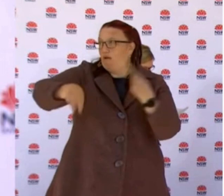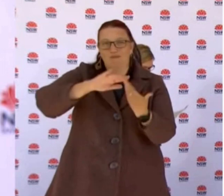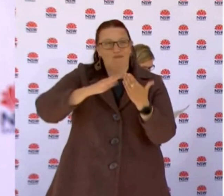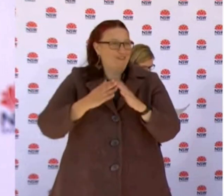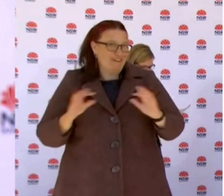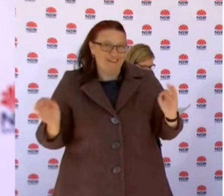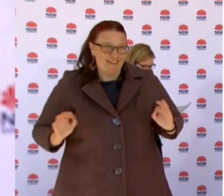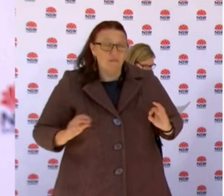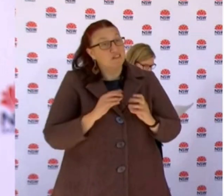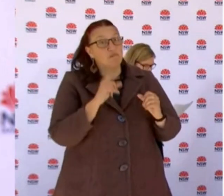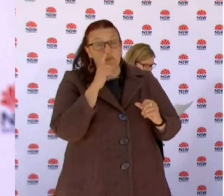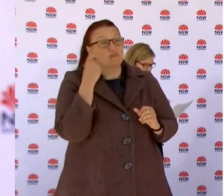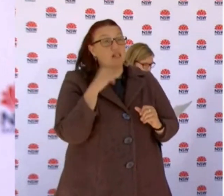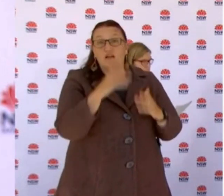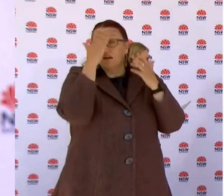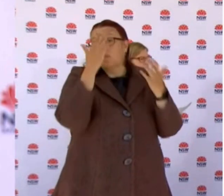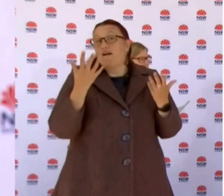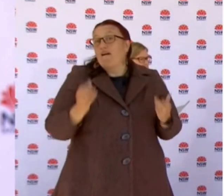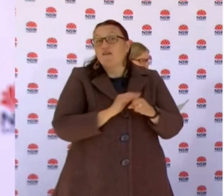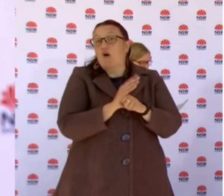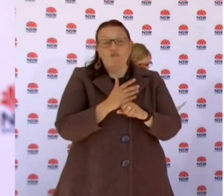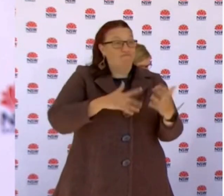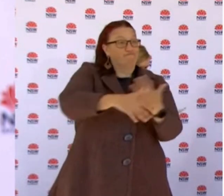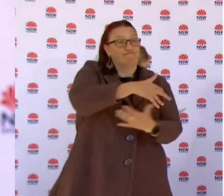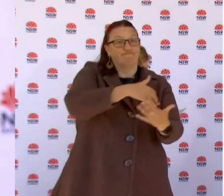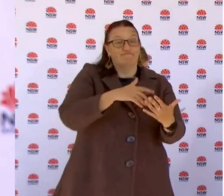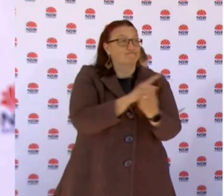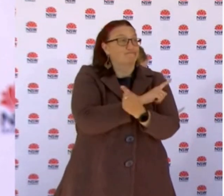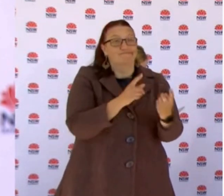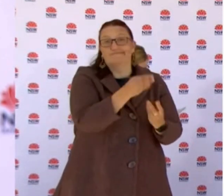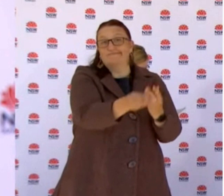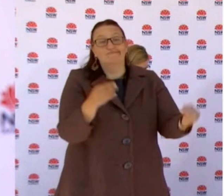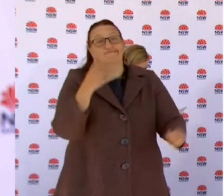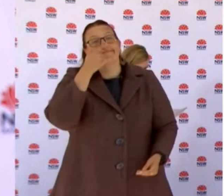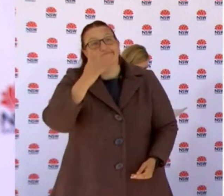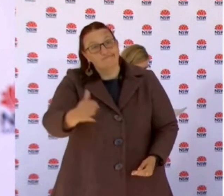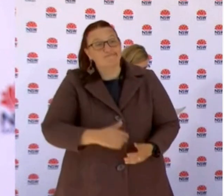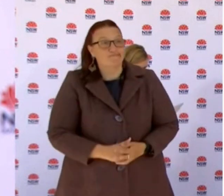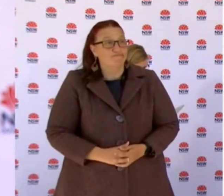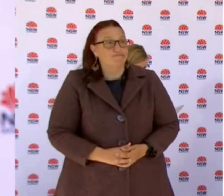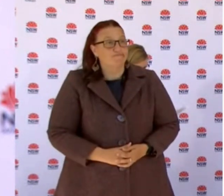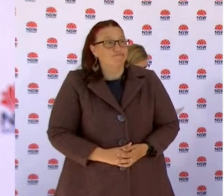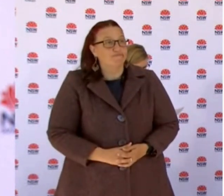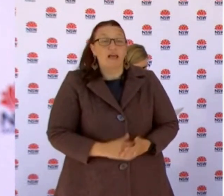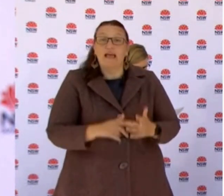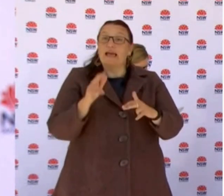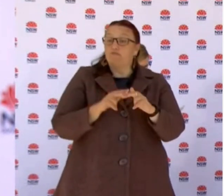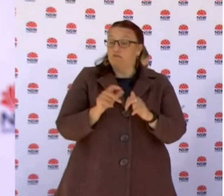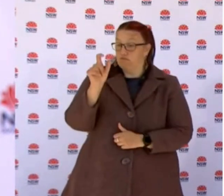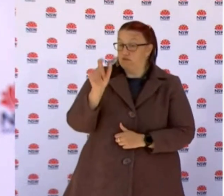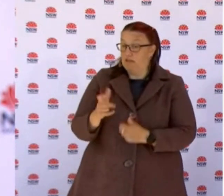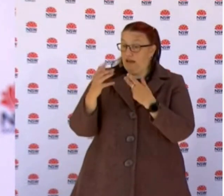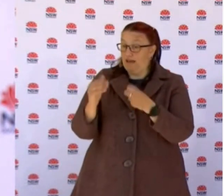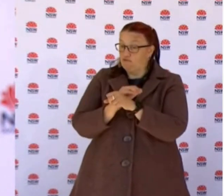isolation to keep going up. We know how transmissible or how contagious the virus is. So if you live in the same household as someone or you're a close